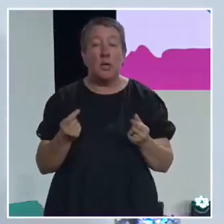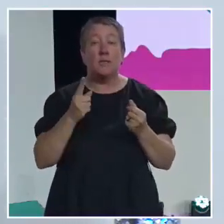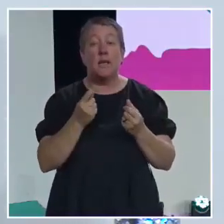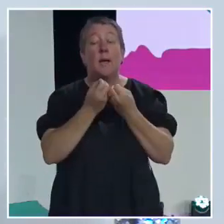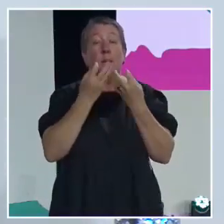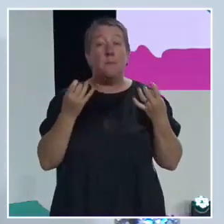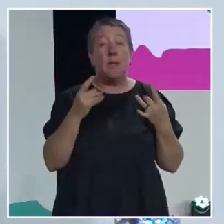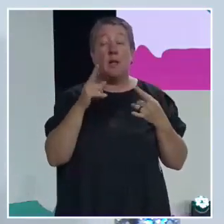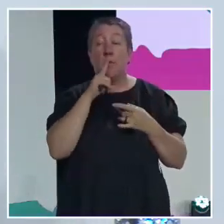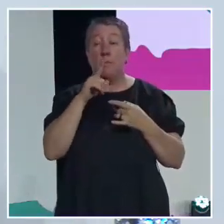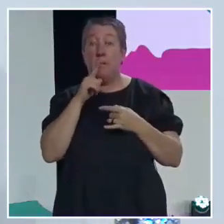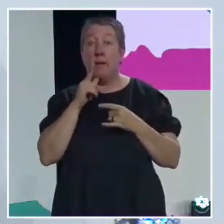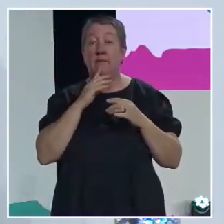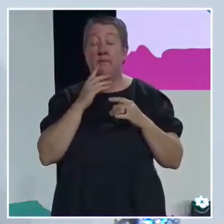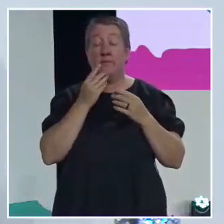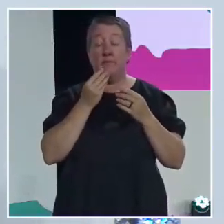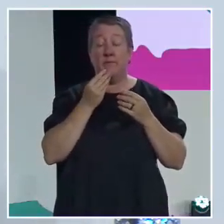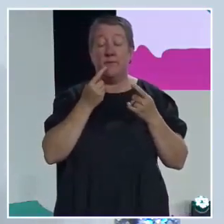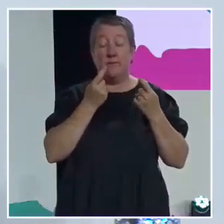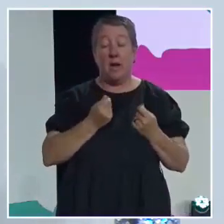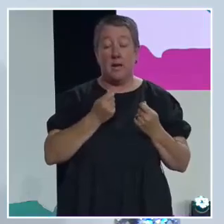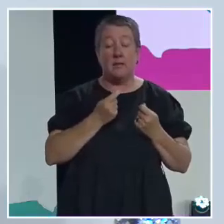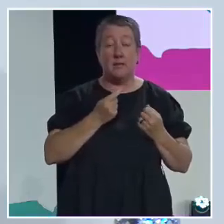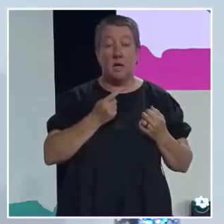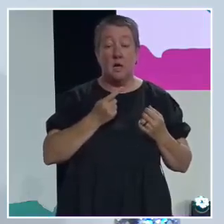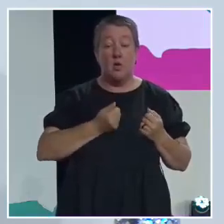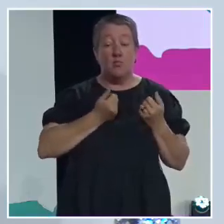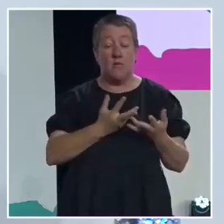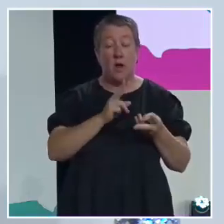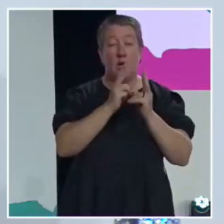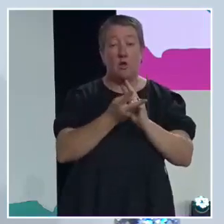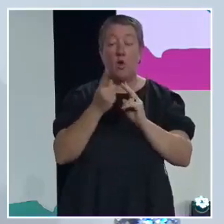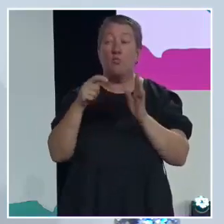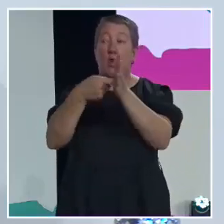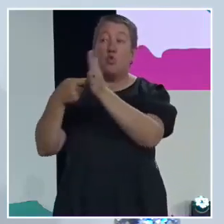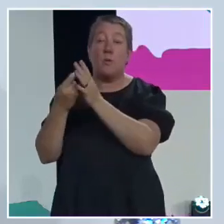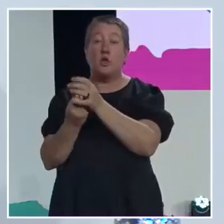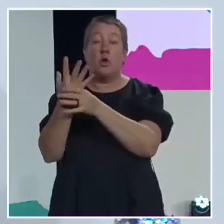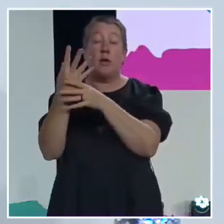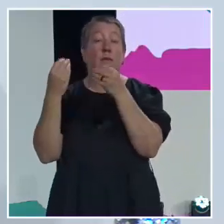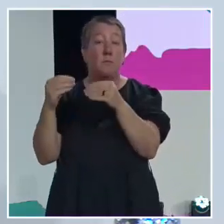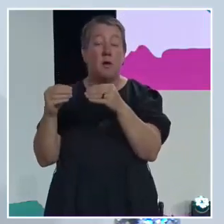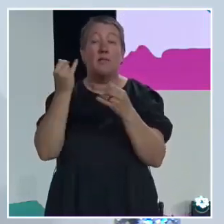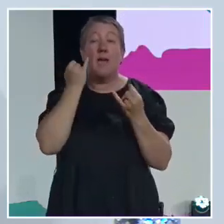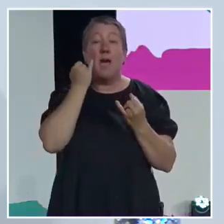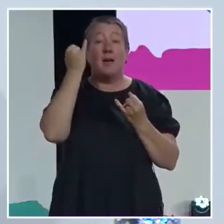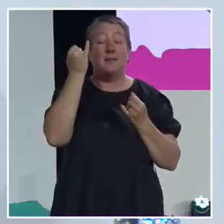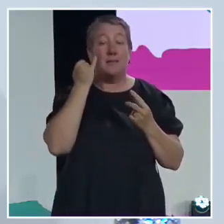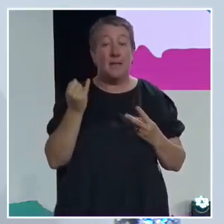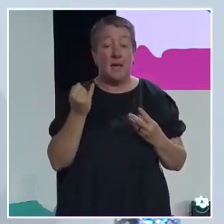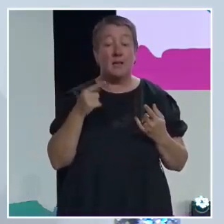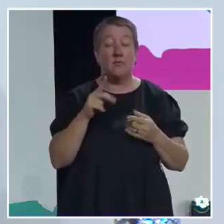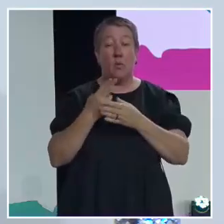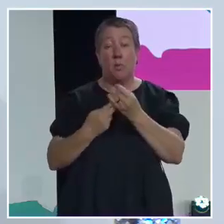finance providing the loan and procurement creating a market. And so really, and I'll stop here, the idea I think both for this